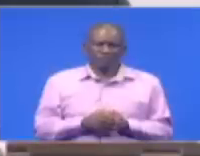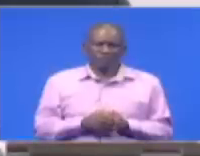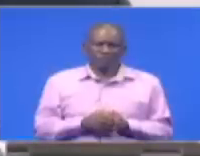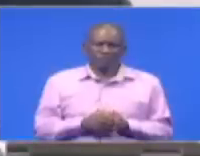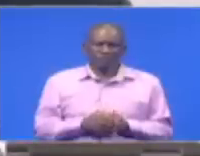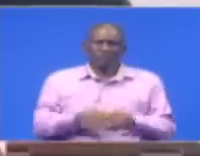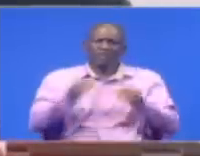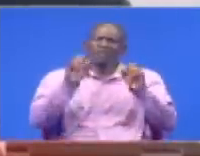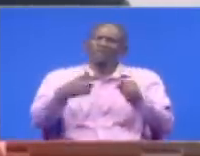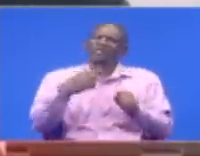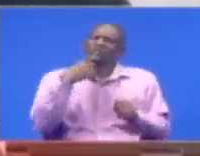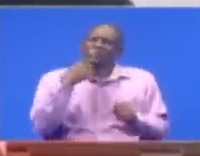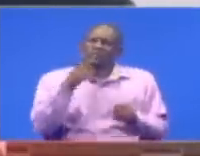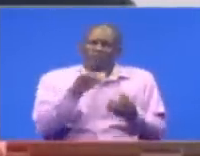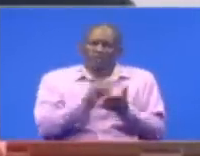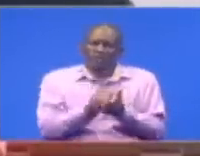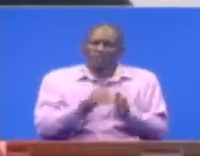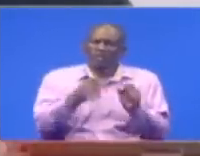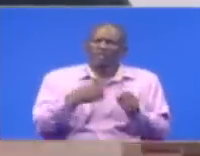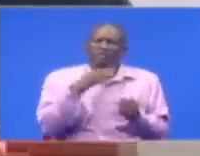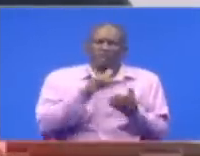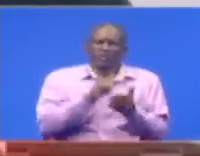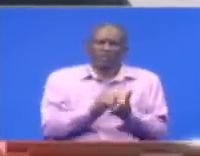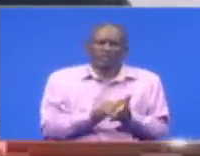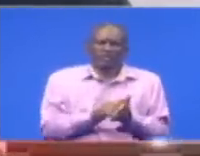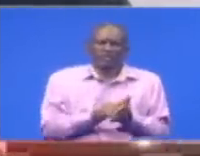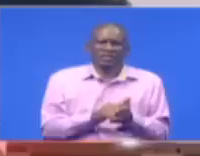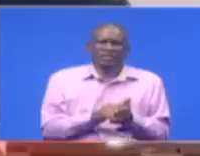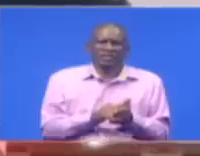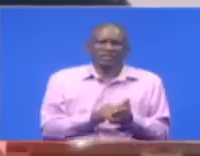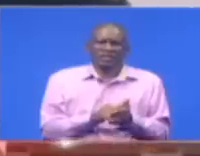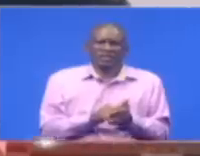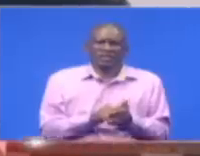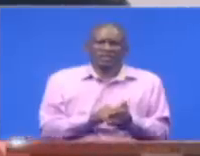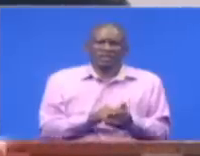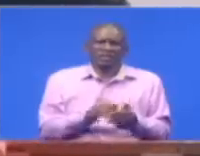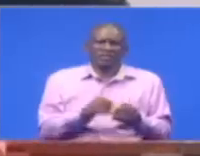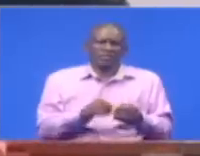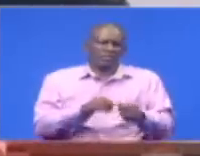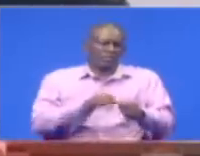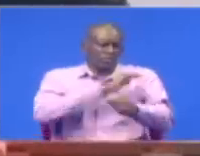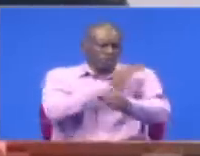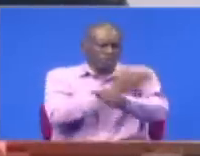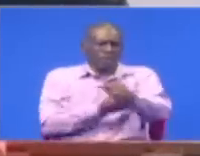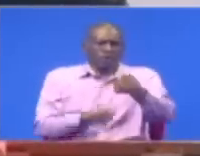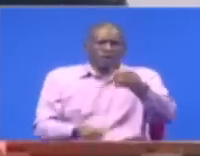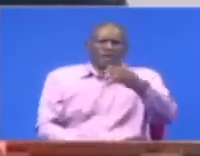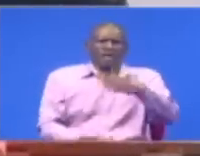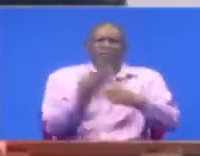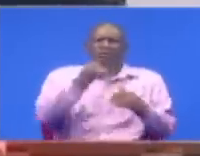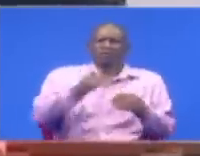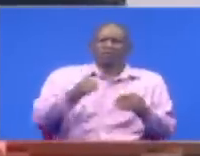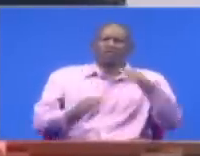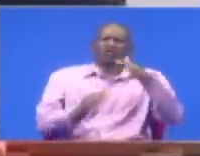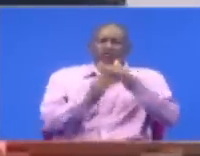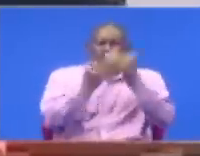Would you say that the jurisprudence emerging from the Supreme Court